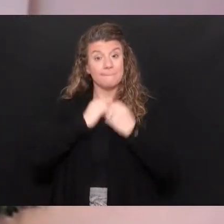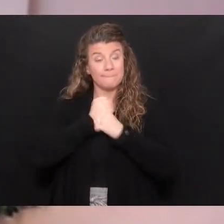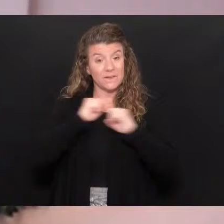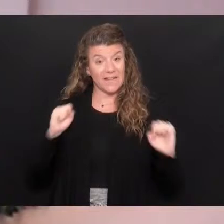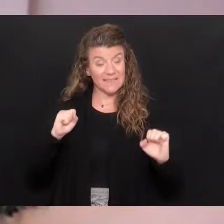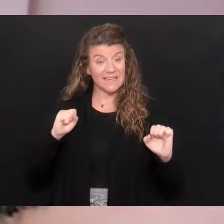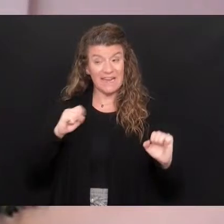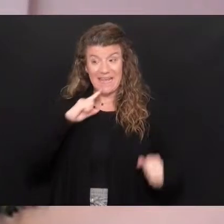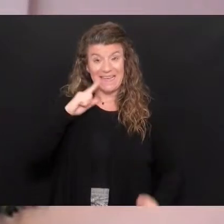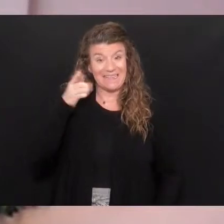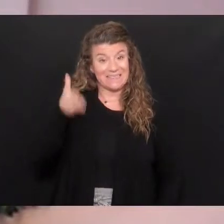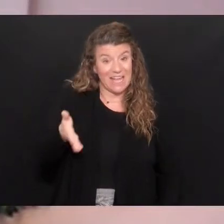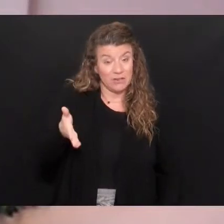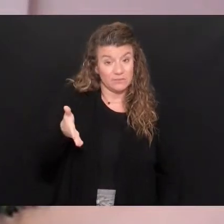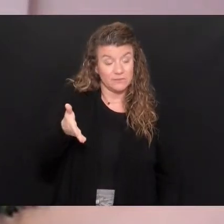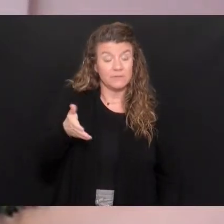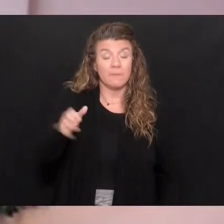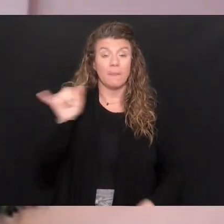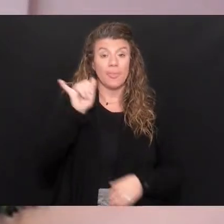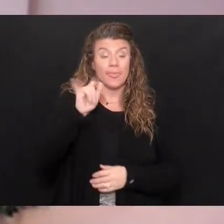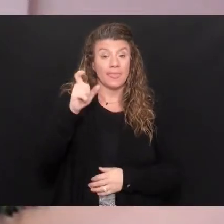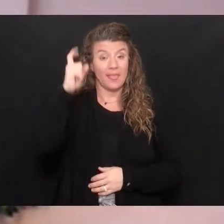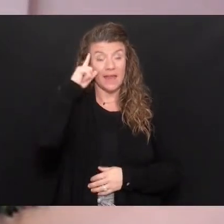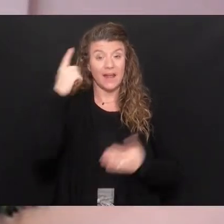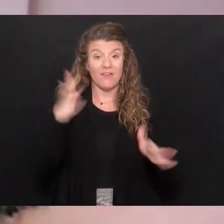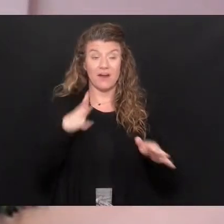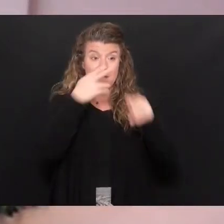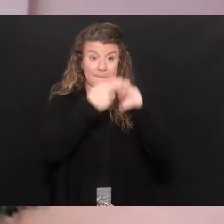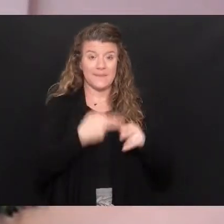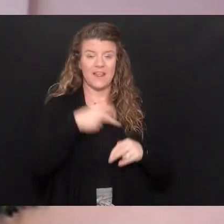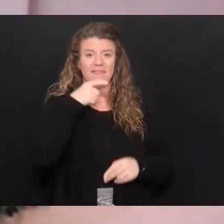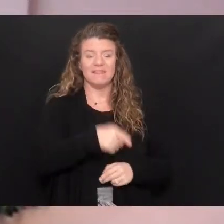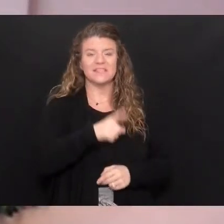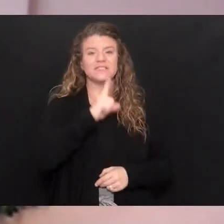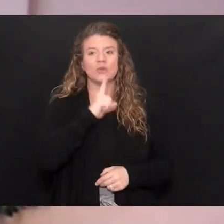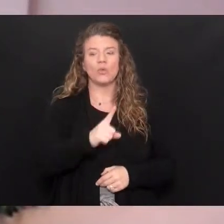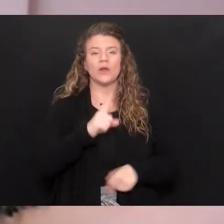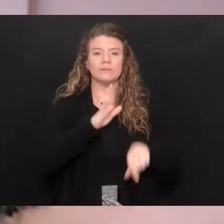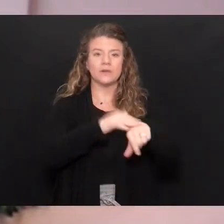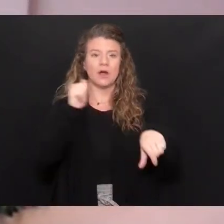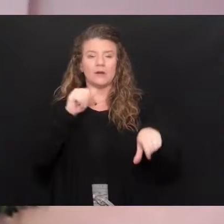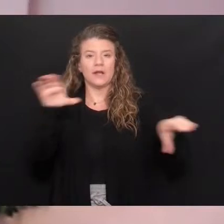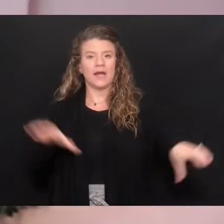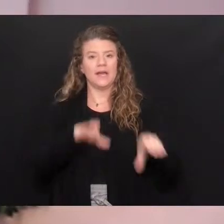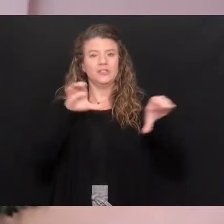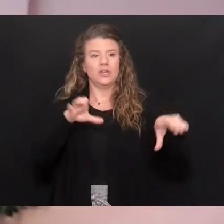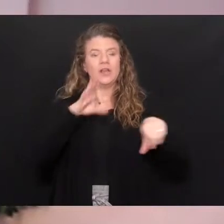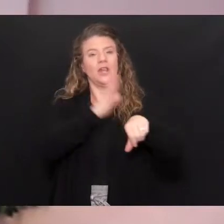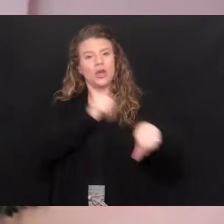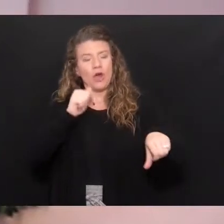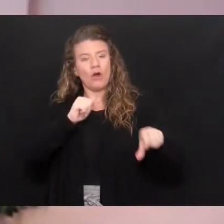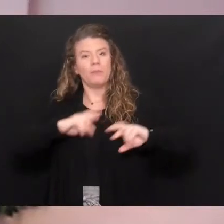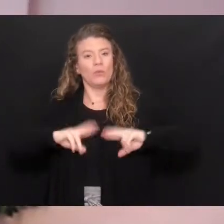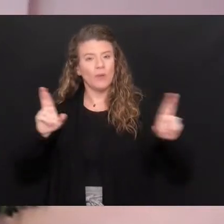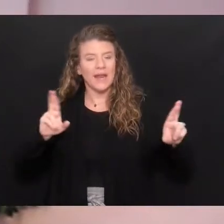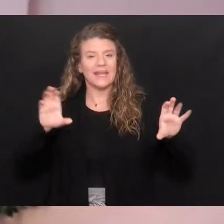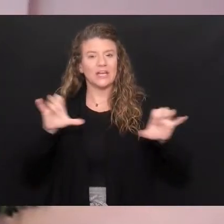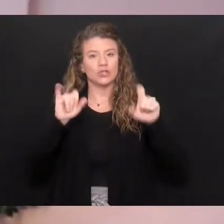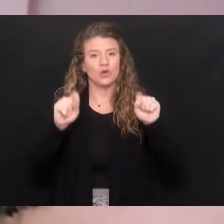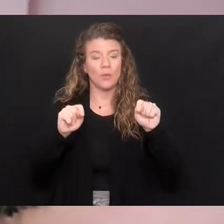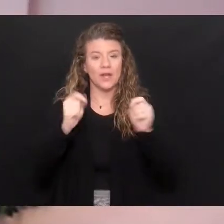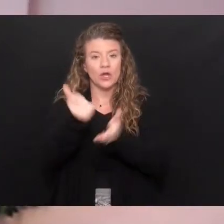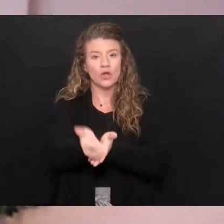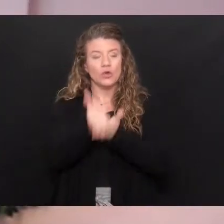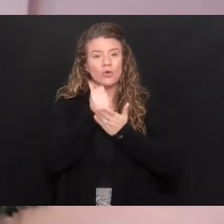us. And as the governor said, this is a real call to action and a call to arms to help